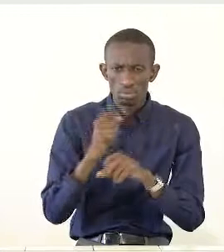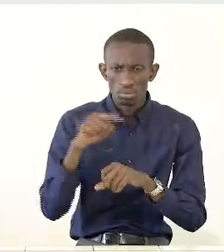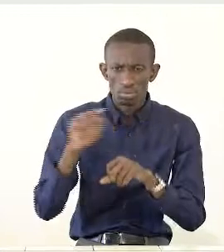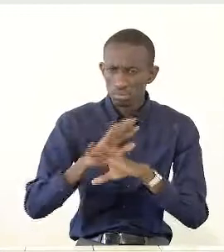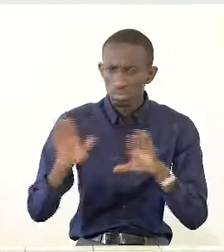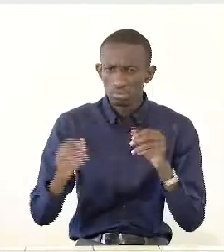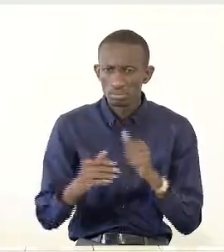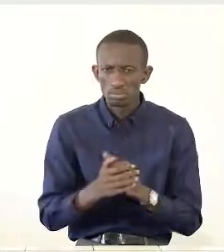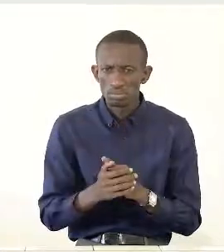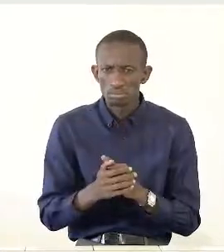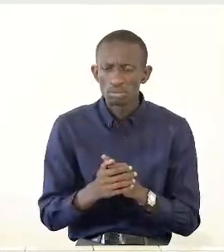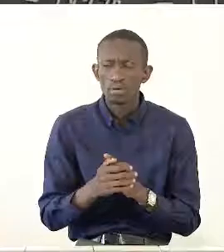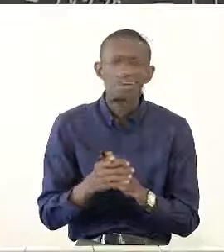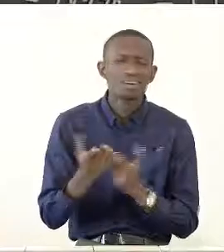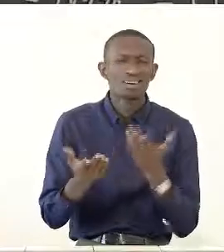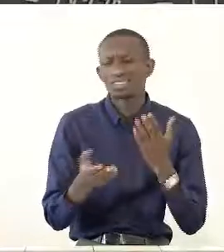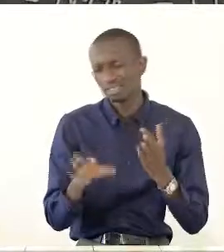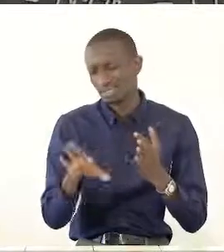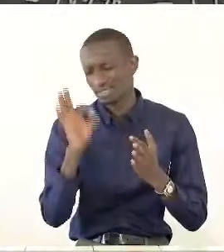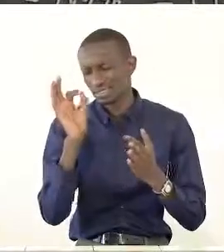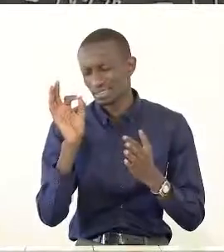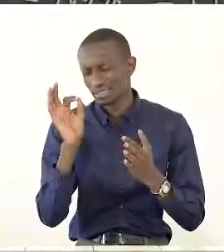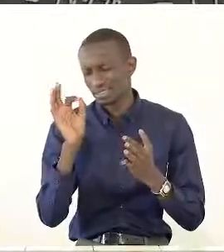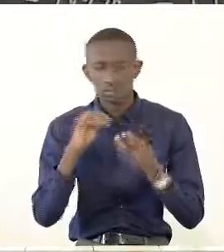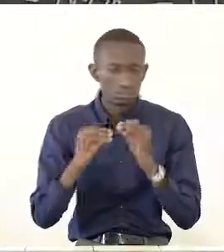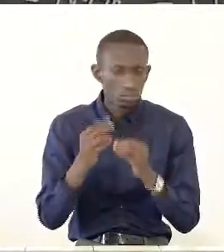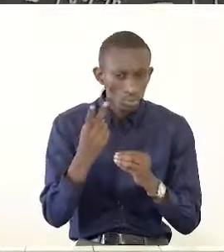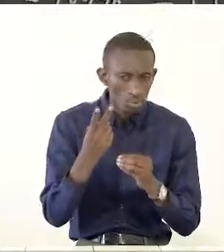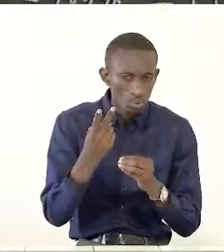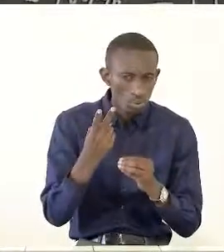Yeah? Let us take number 3 and